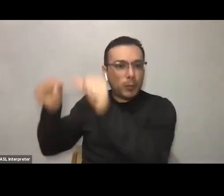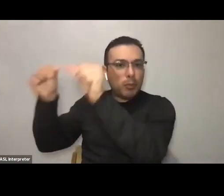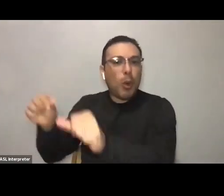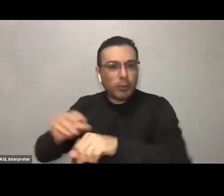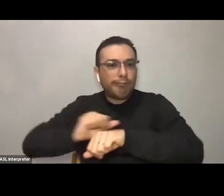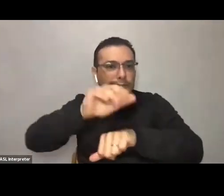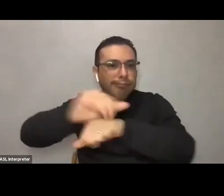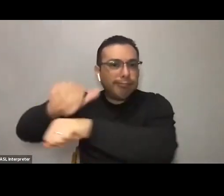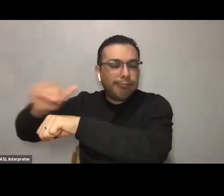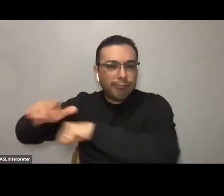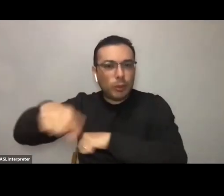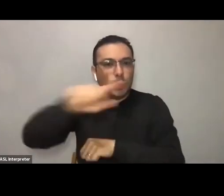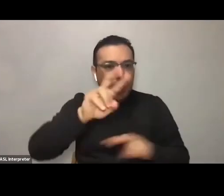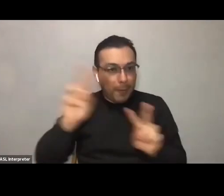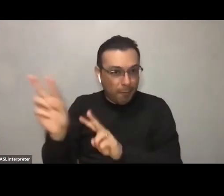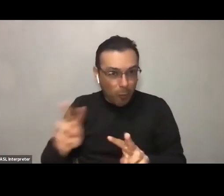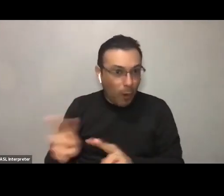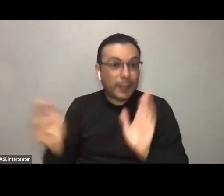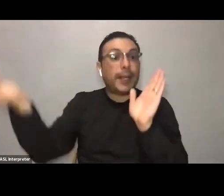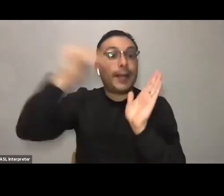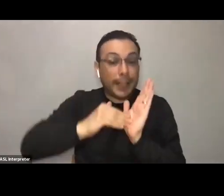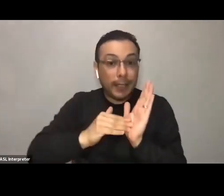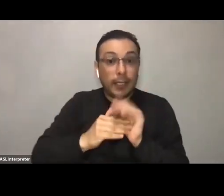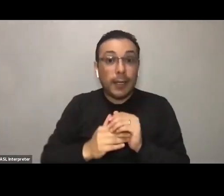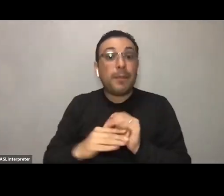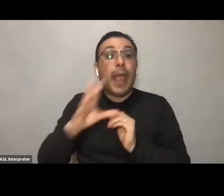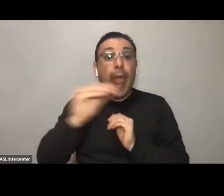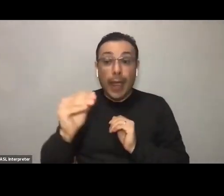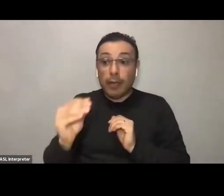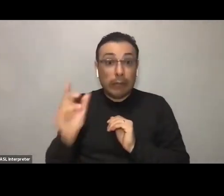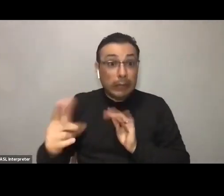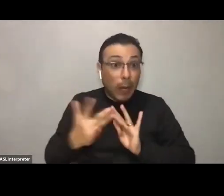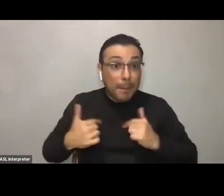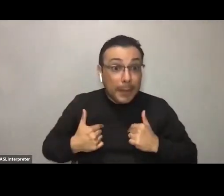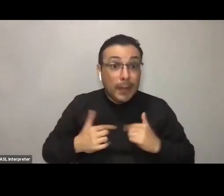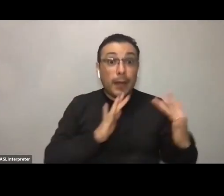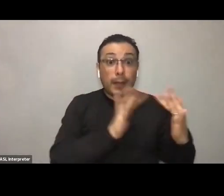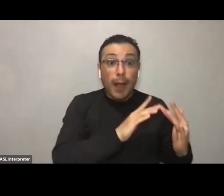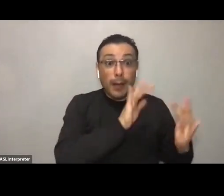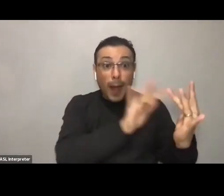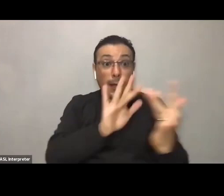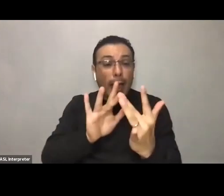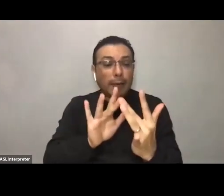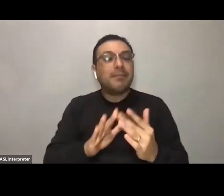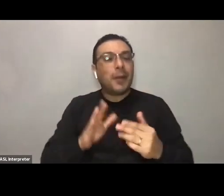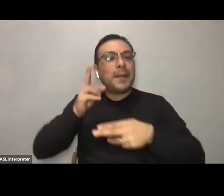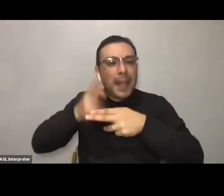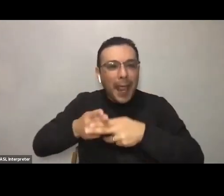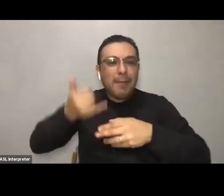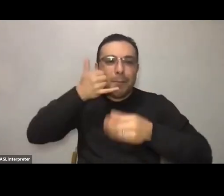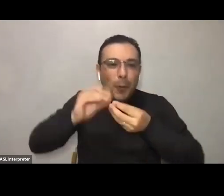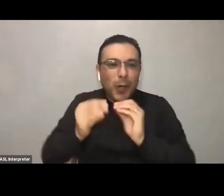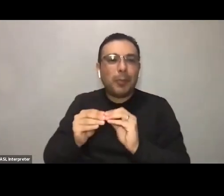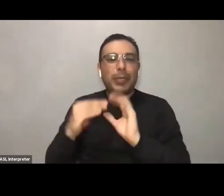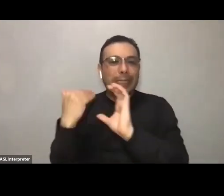download the slide deck in the future. So you can reach out to all of us individually. So now the next portion of our program, we're going to